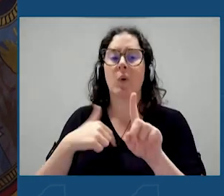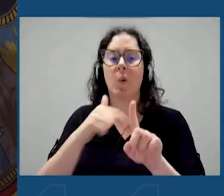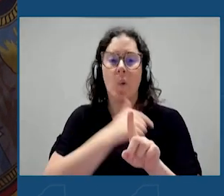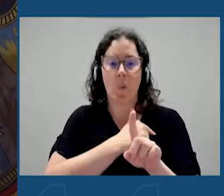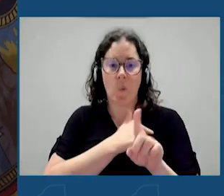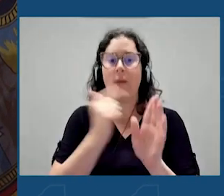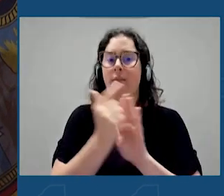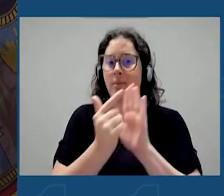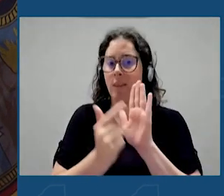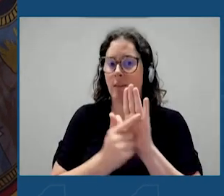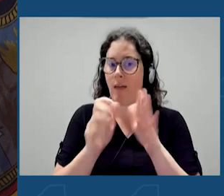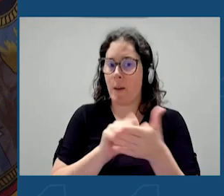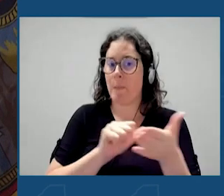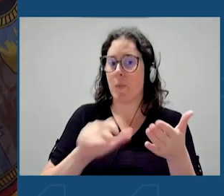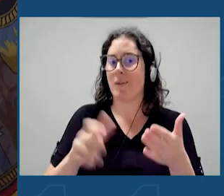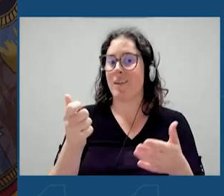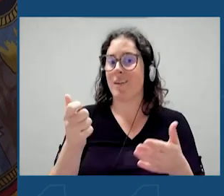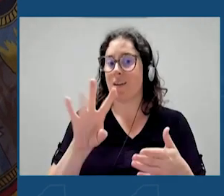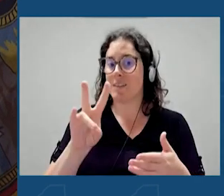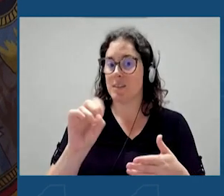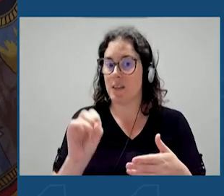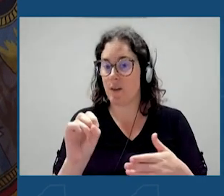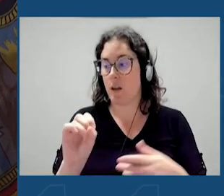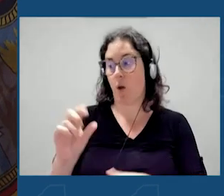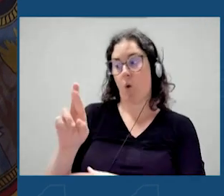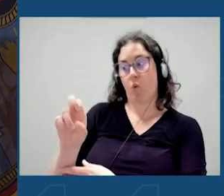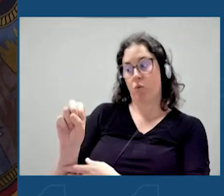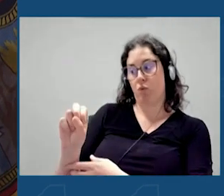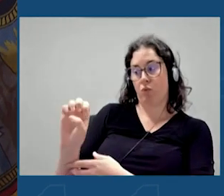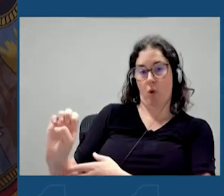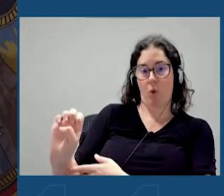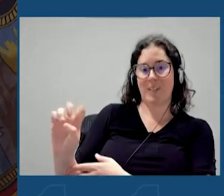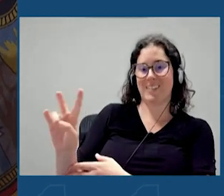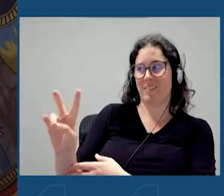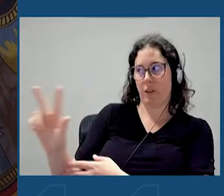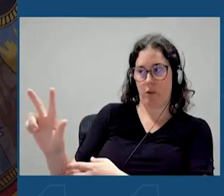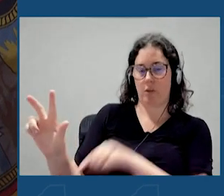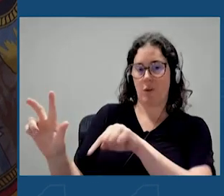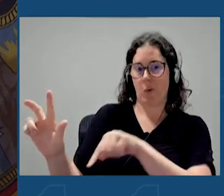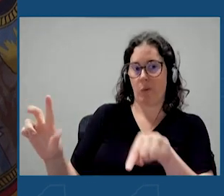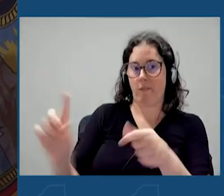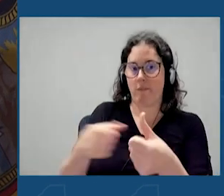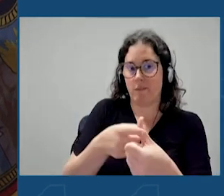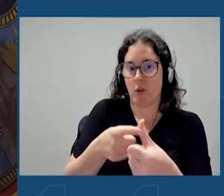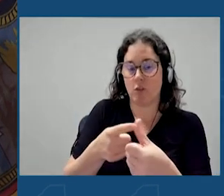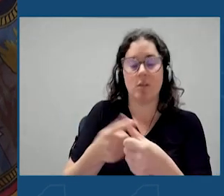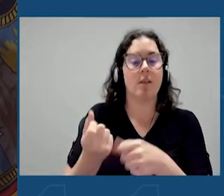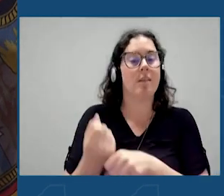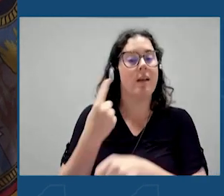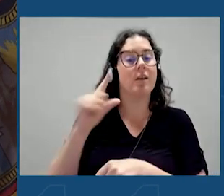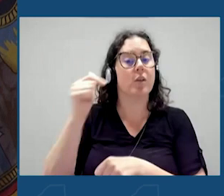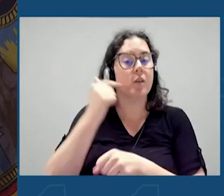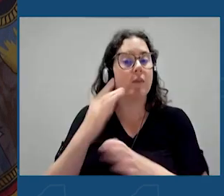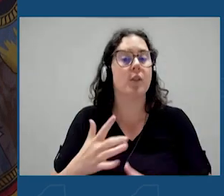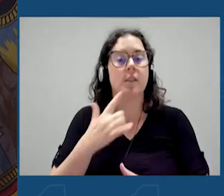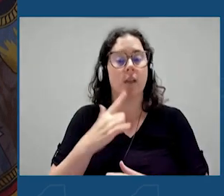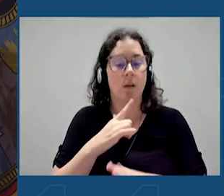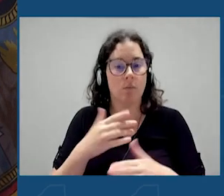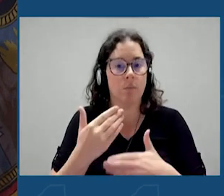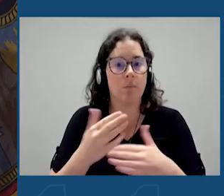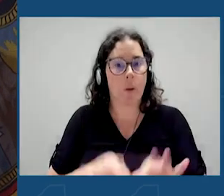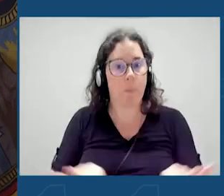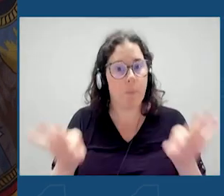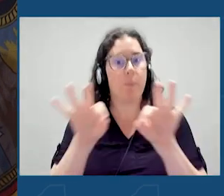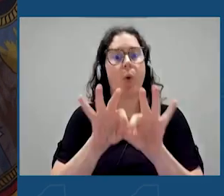in 1970, 3 years before Roe. Last year, as the governor said, we took important steps to protect people traveling to